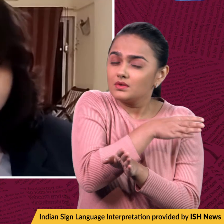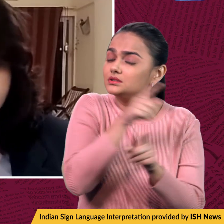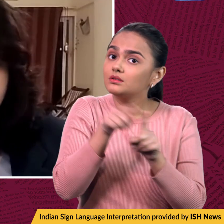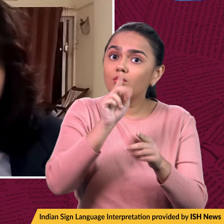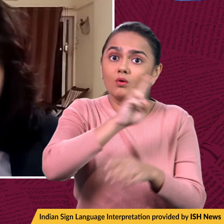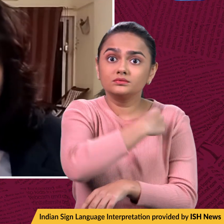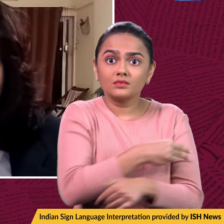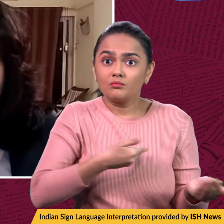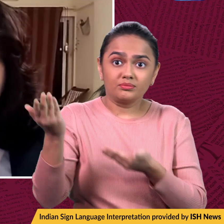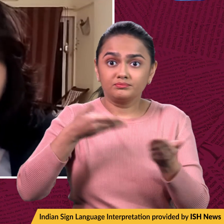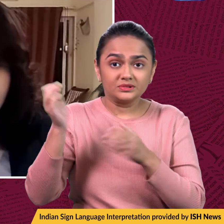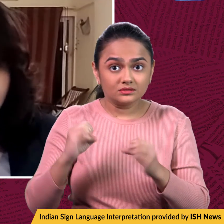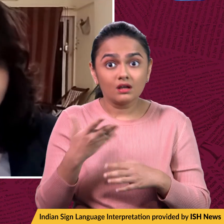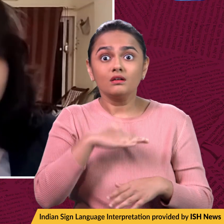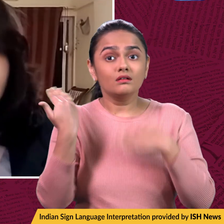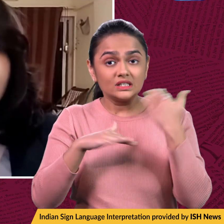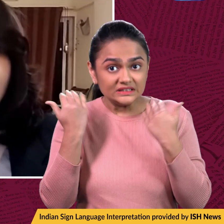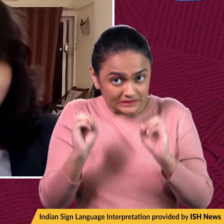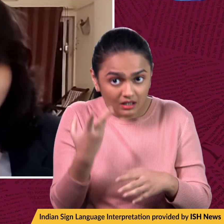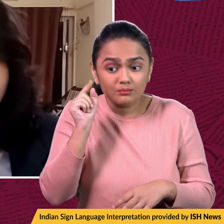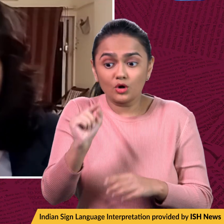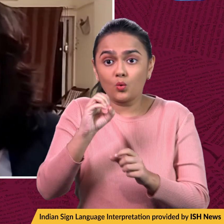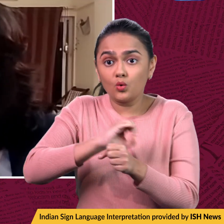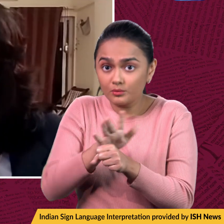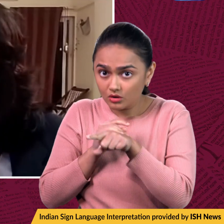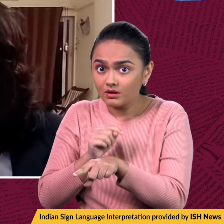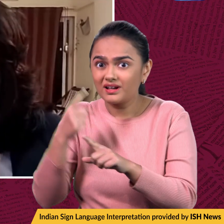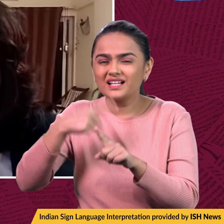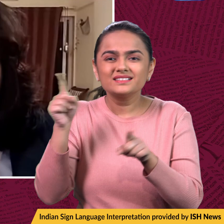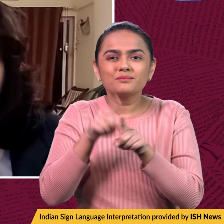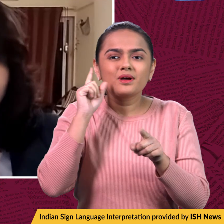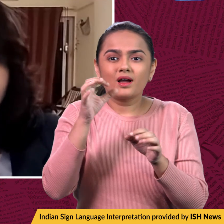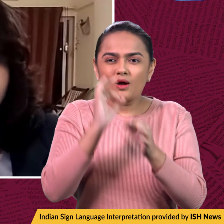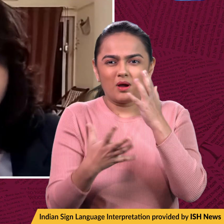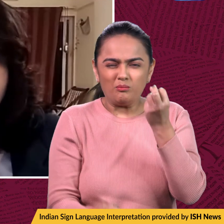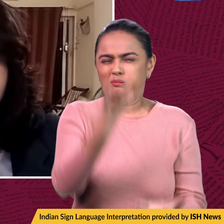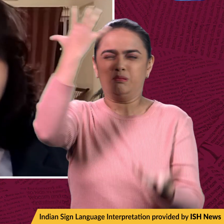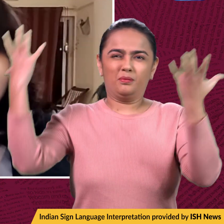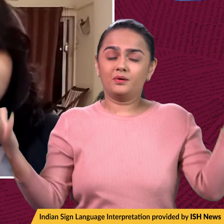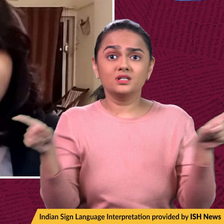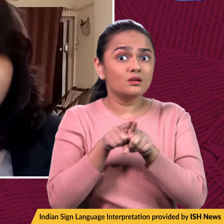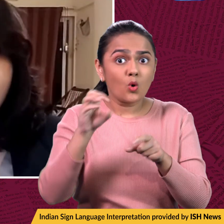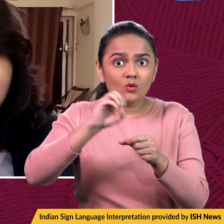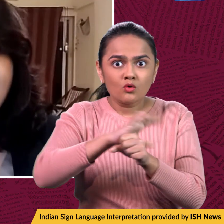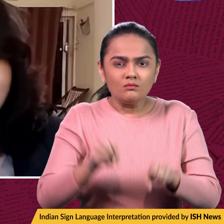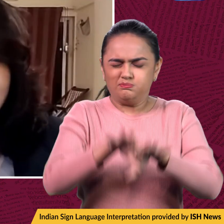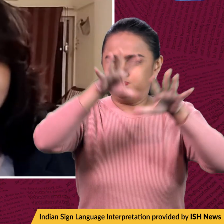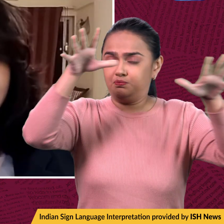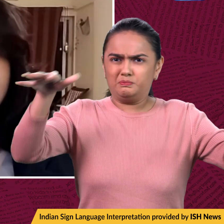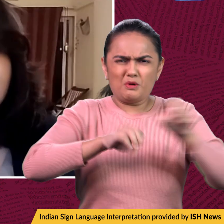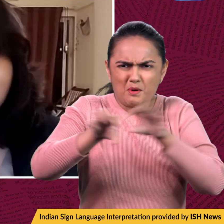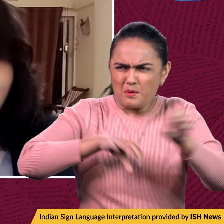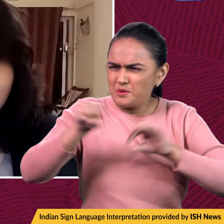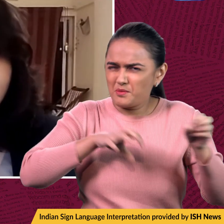is hospitalizing people and it is killing people. In fact, the tsunami of cases is so huge and quick that it is overwhelming